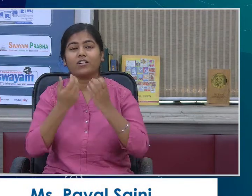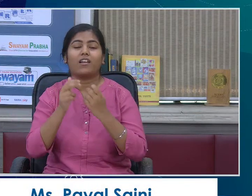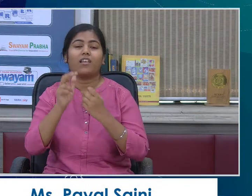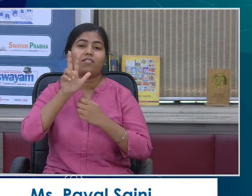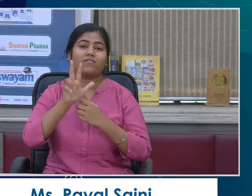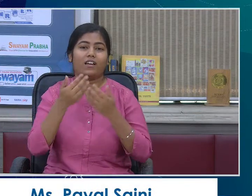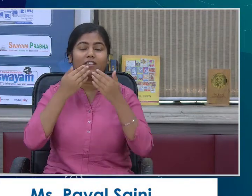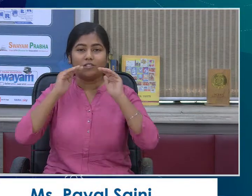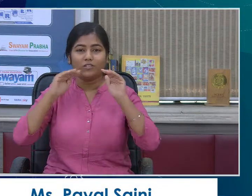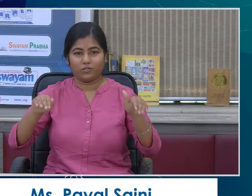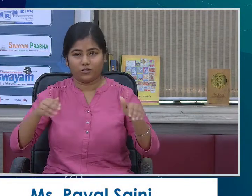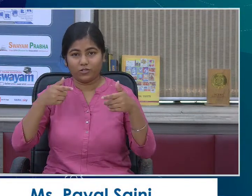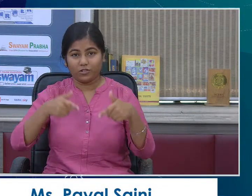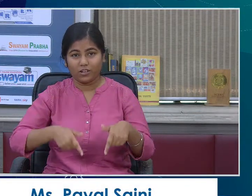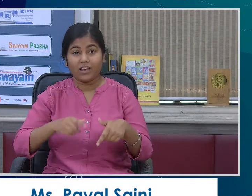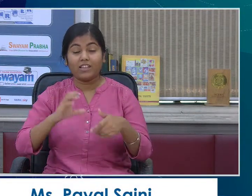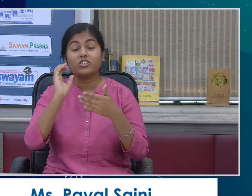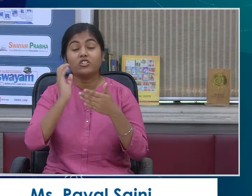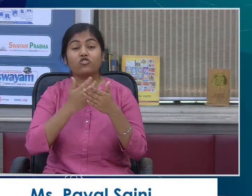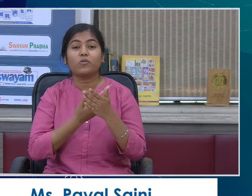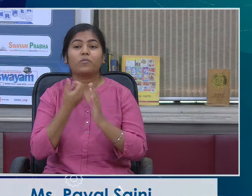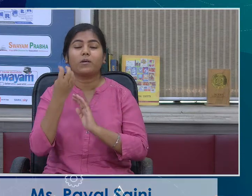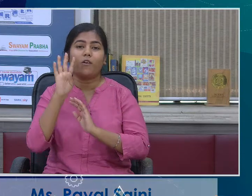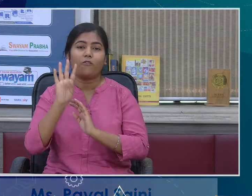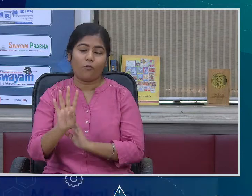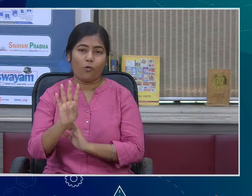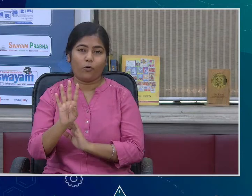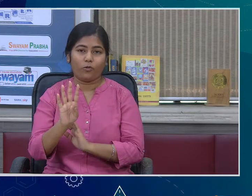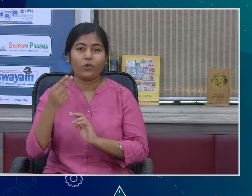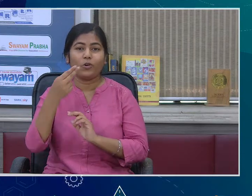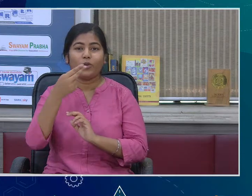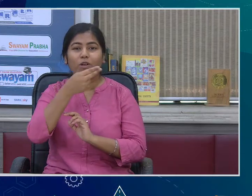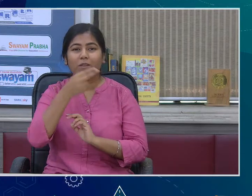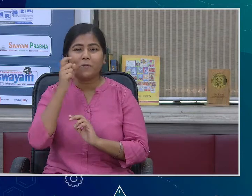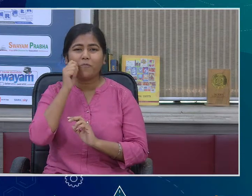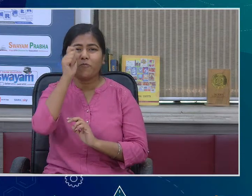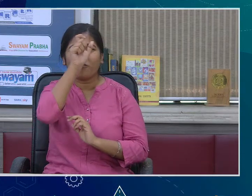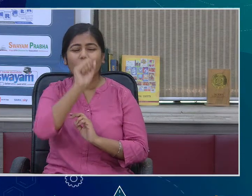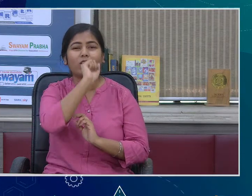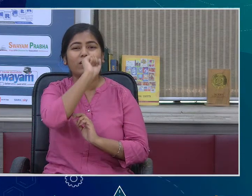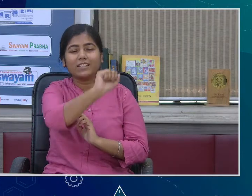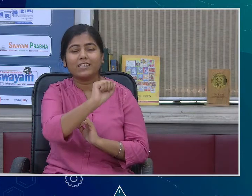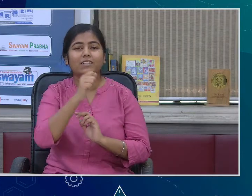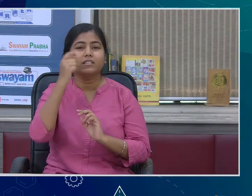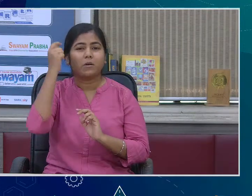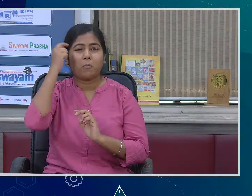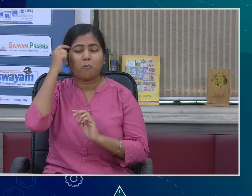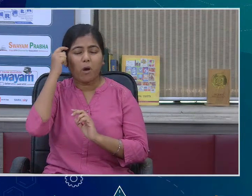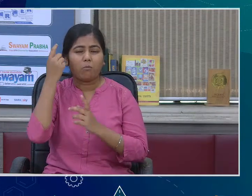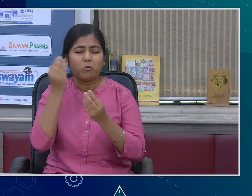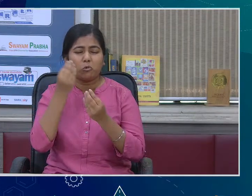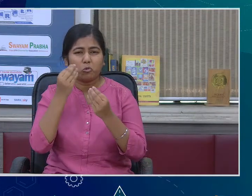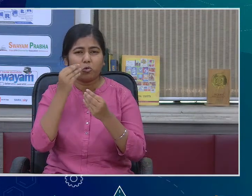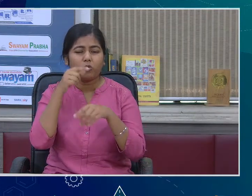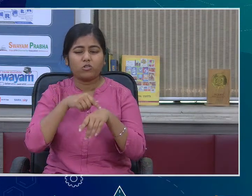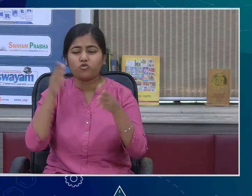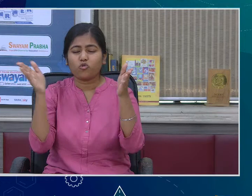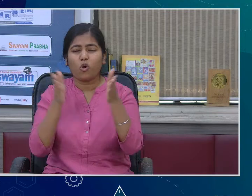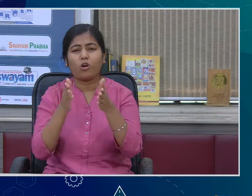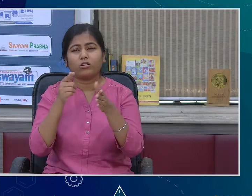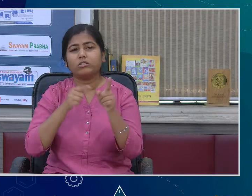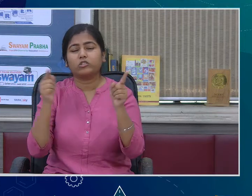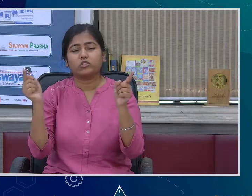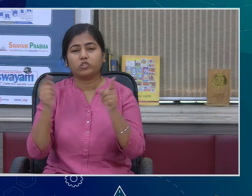you this chapter number 4, which is Bepin Choudhury's Lapse of Memory, and this is from your